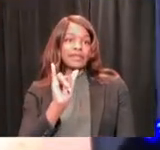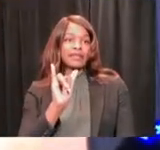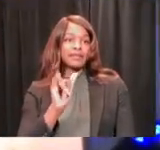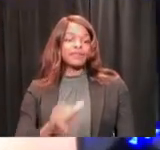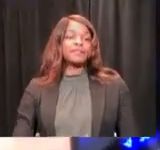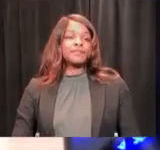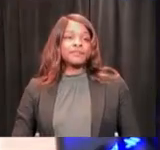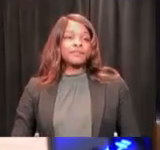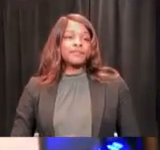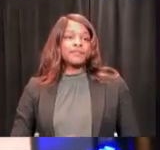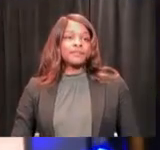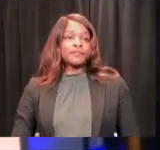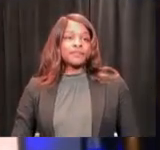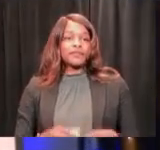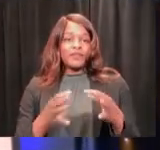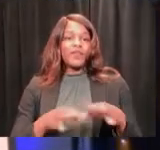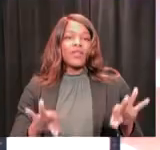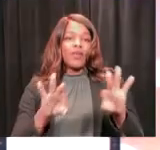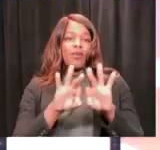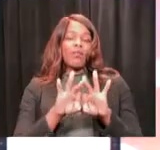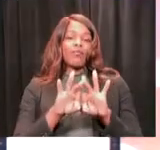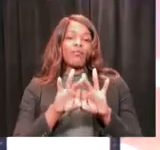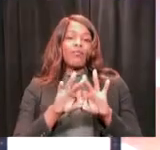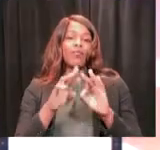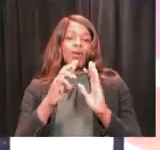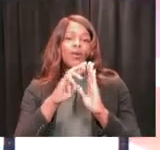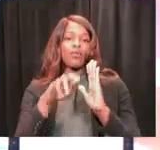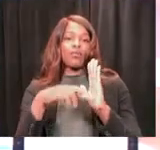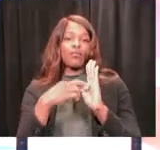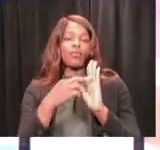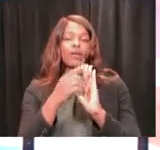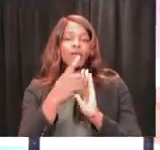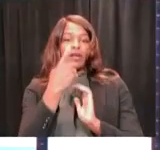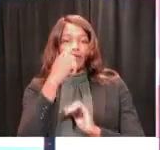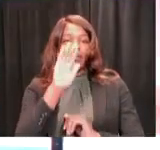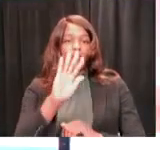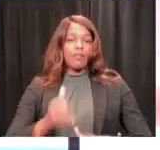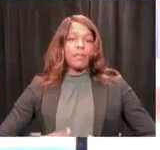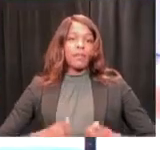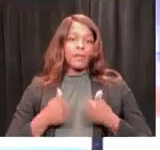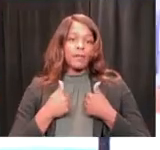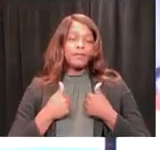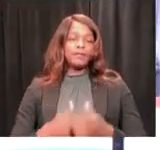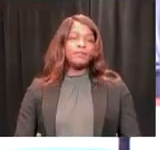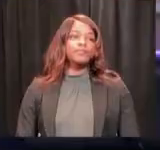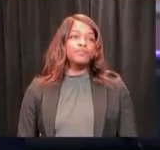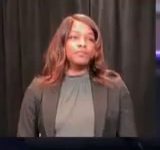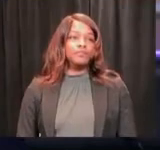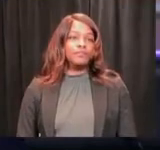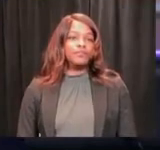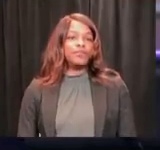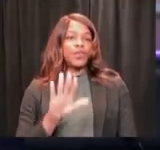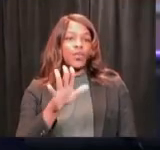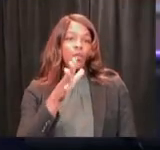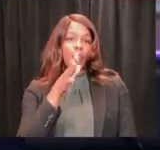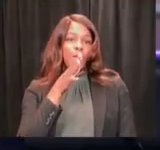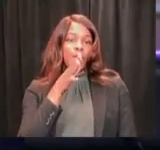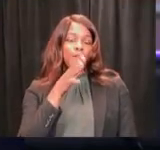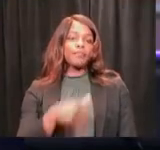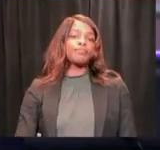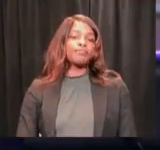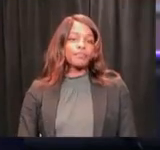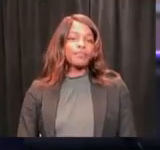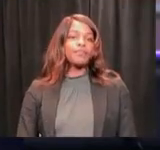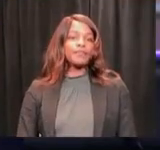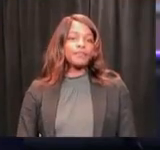incredibly important role in your life. Your mother plays